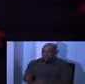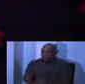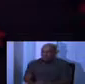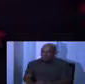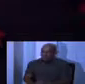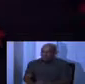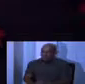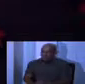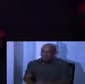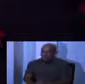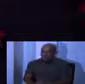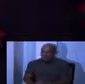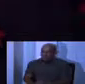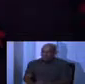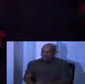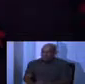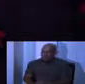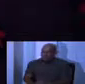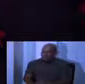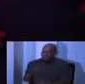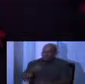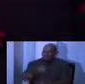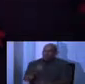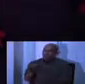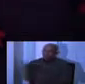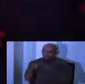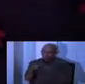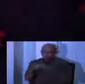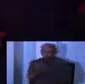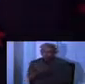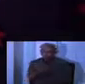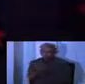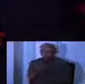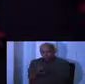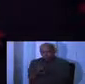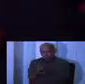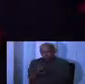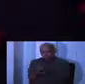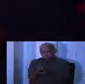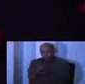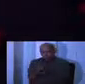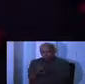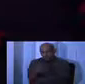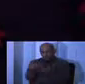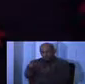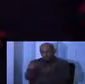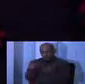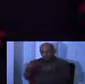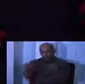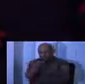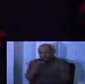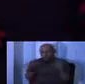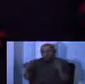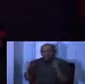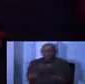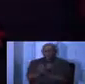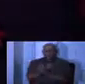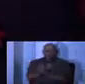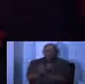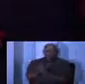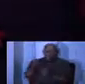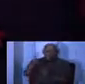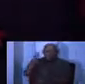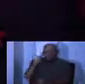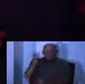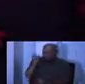And then this evening, we come to witness this scandalous love of God. Why do I call